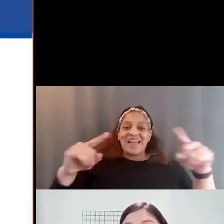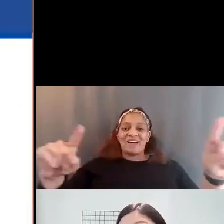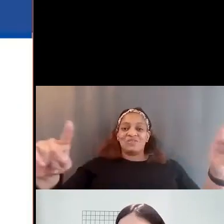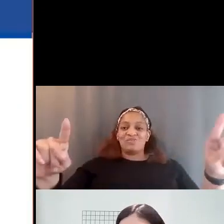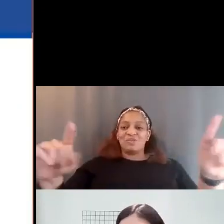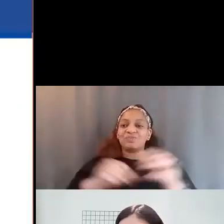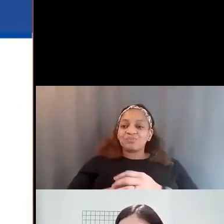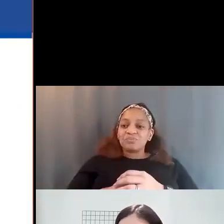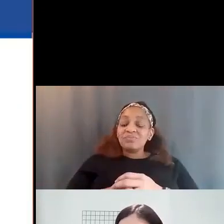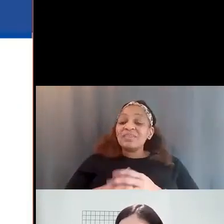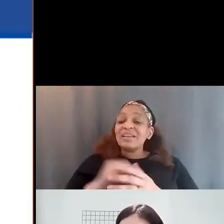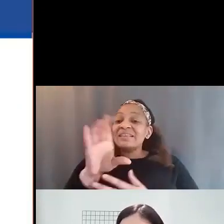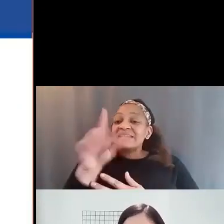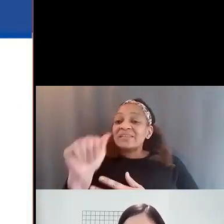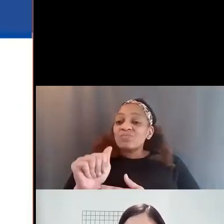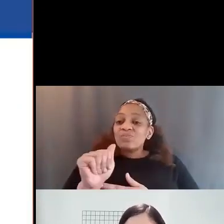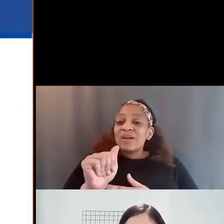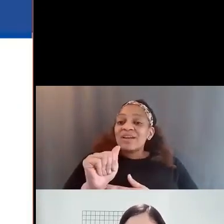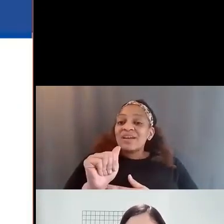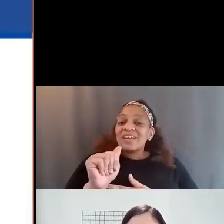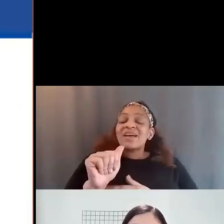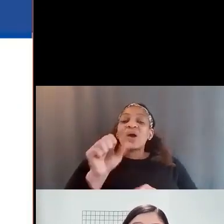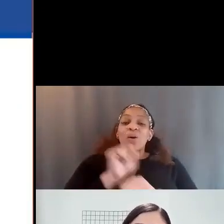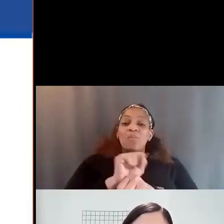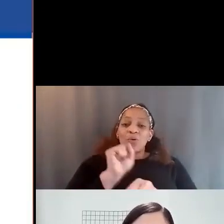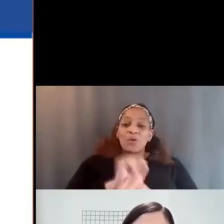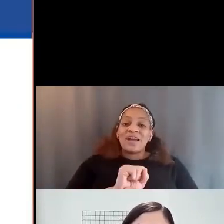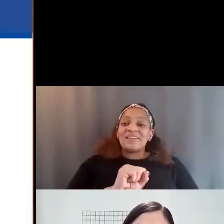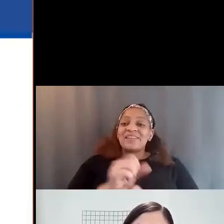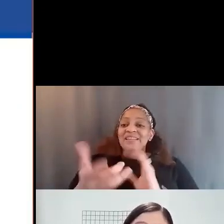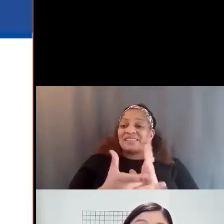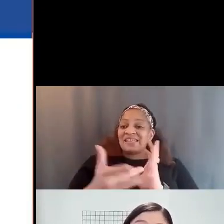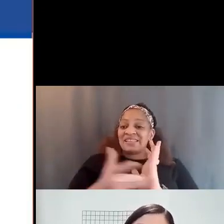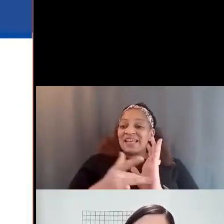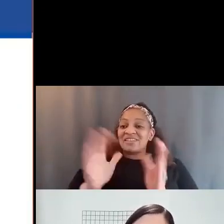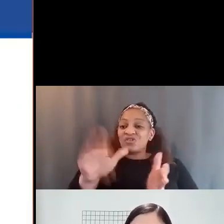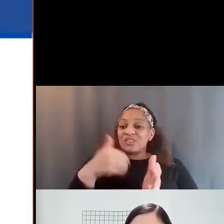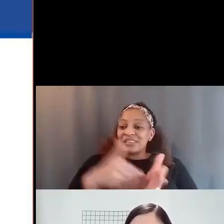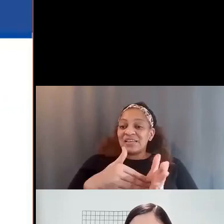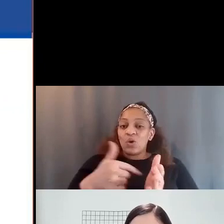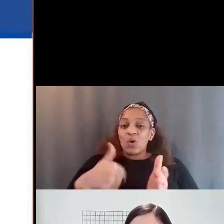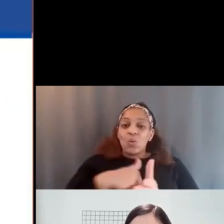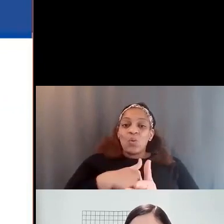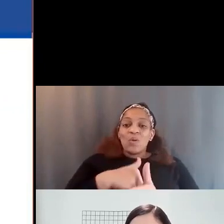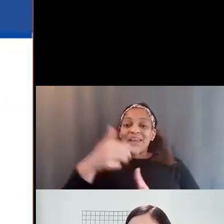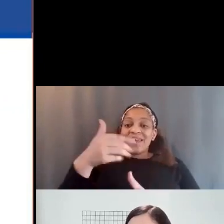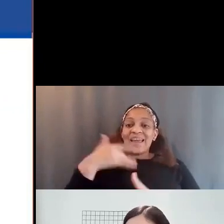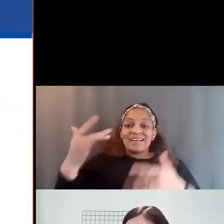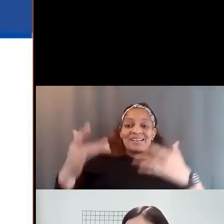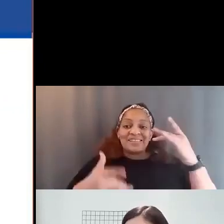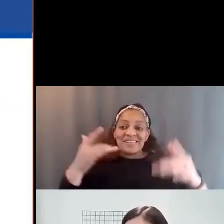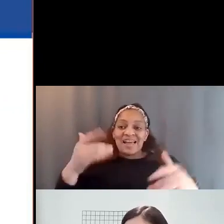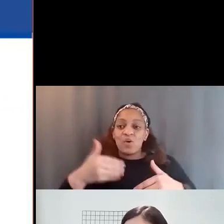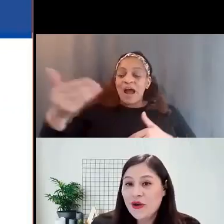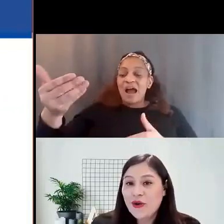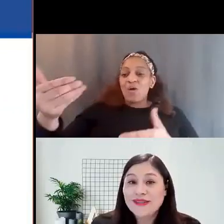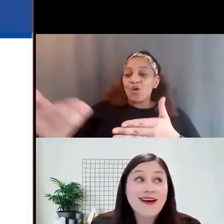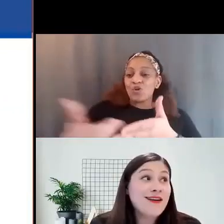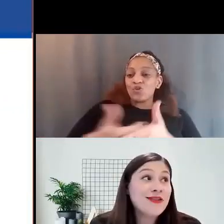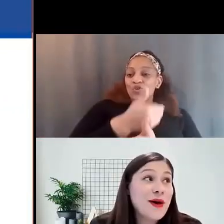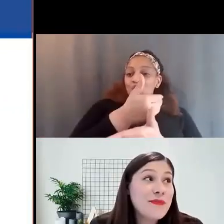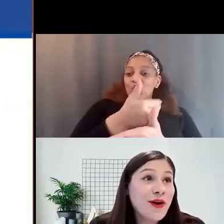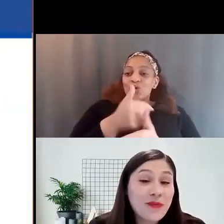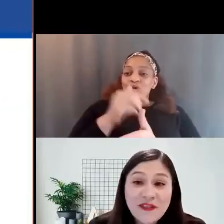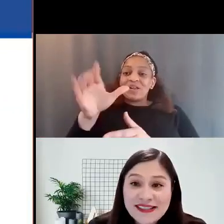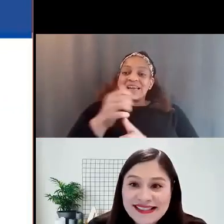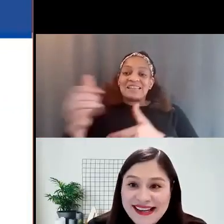that the Disability Employment Technical Assistance Center is excited to welcome our new senior advisor, Annette Shea, who is on